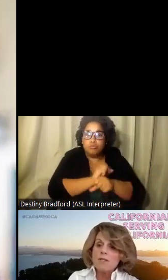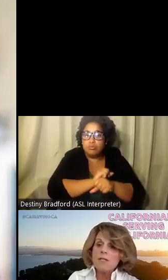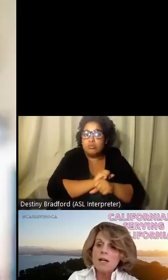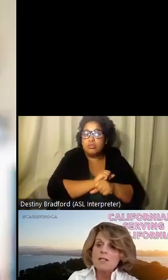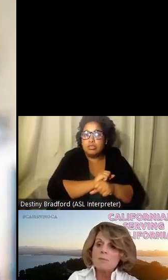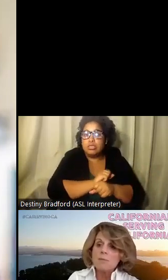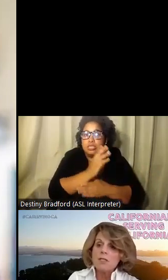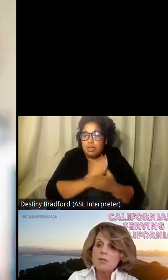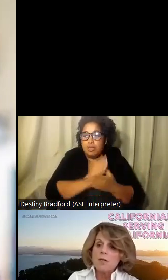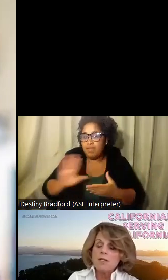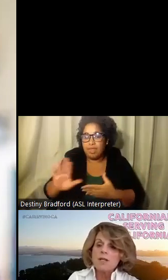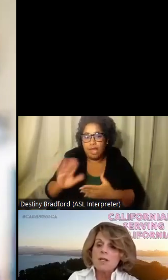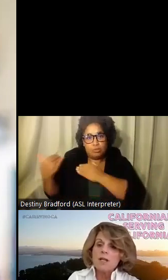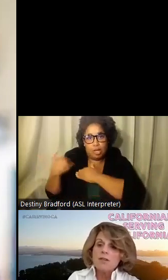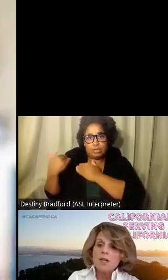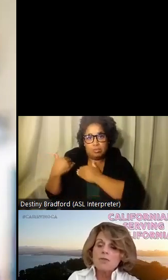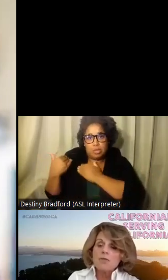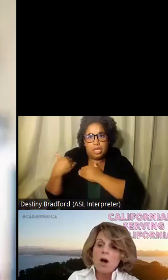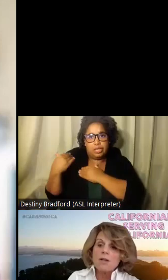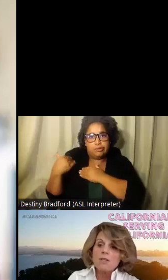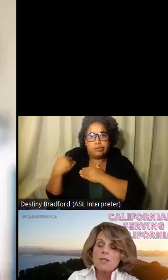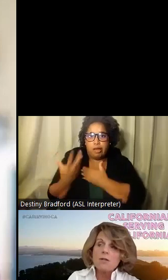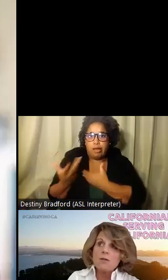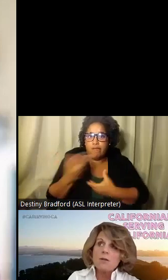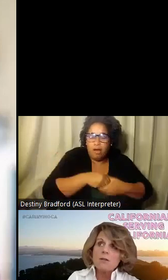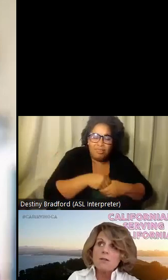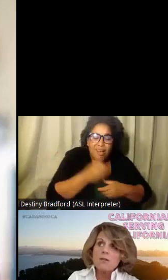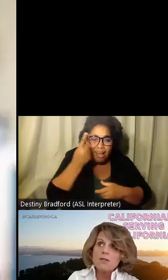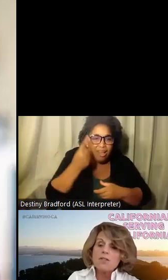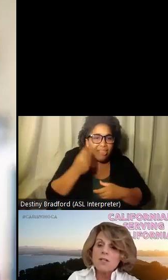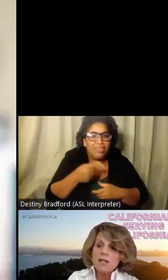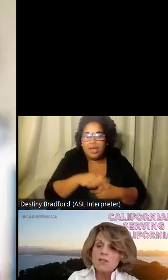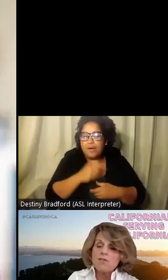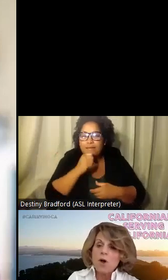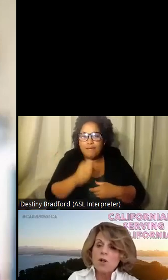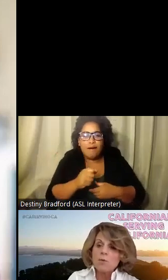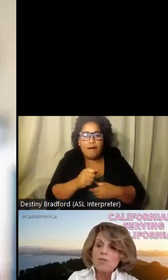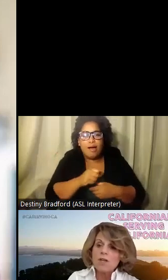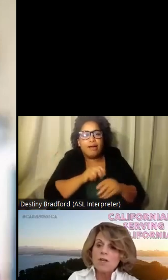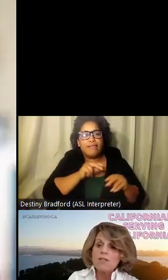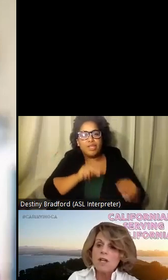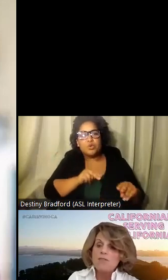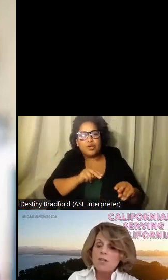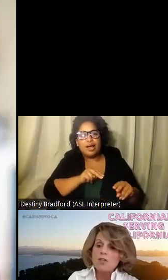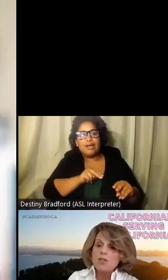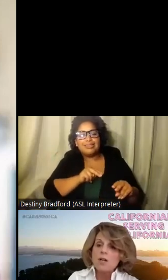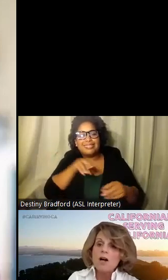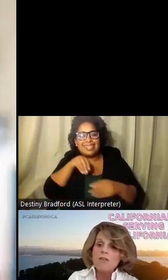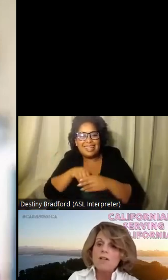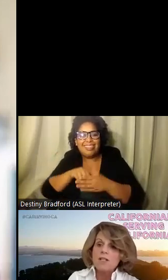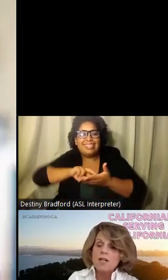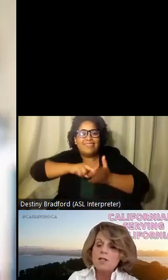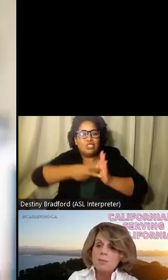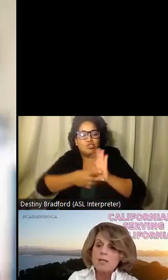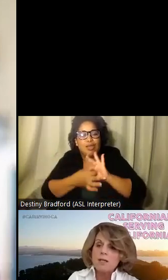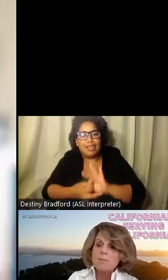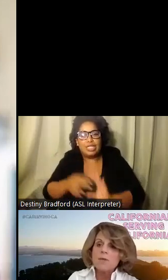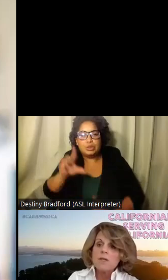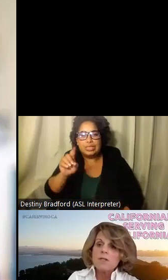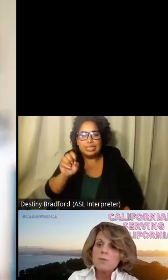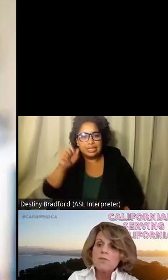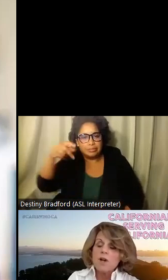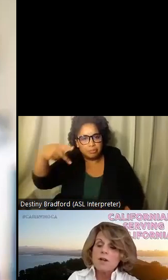some DSP duties, they are not seen as falling within the definition of a